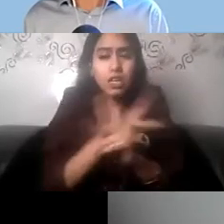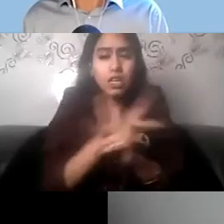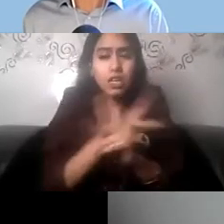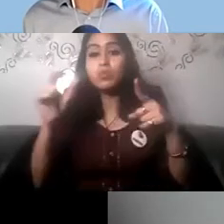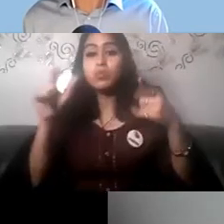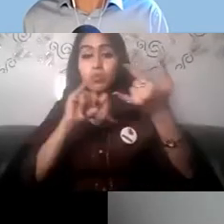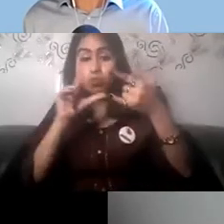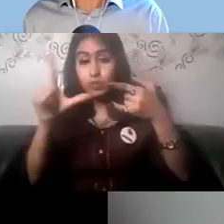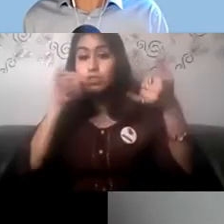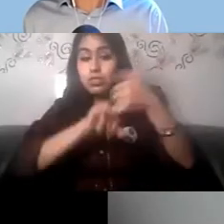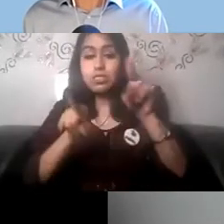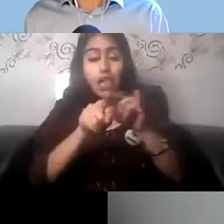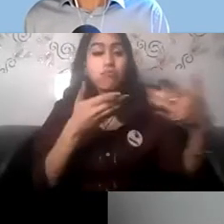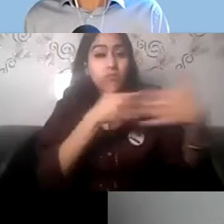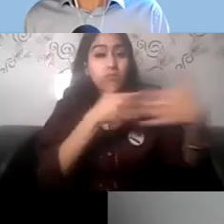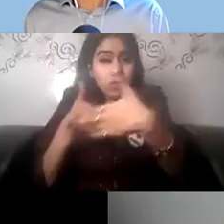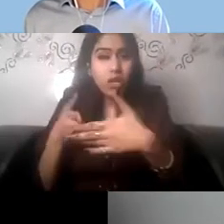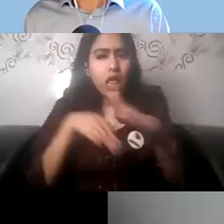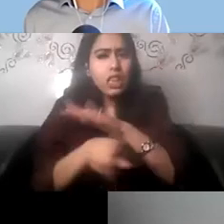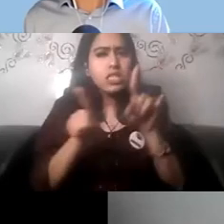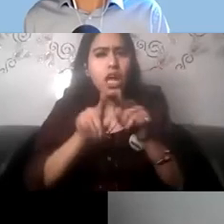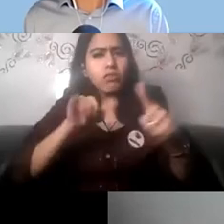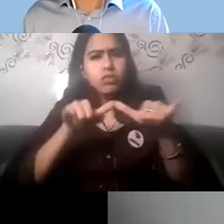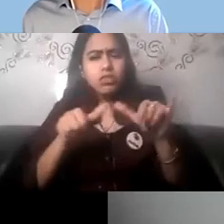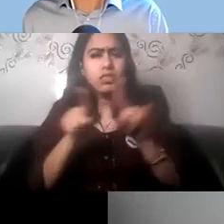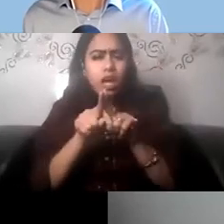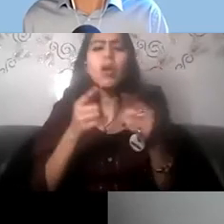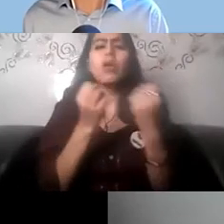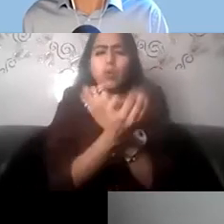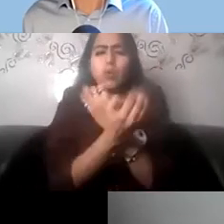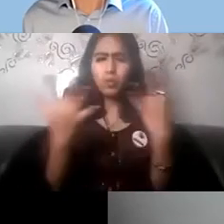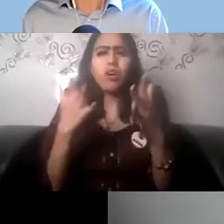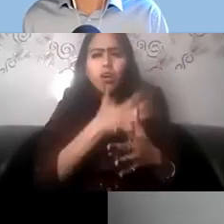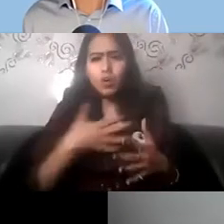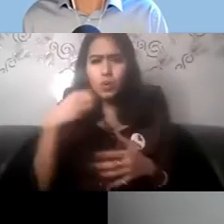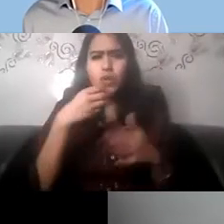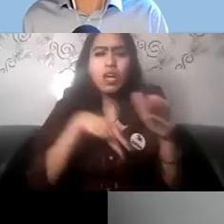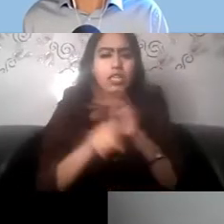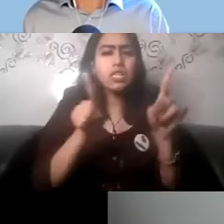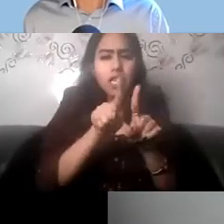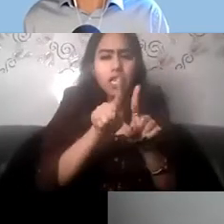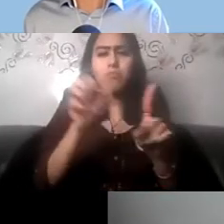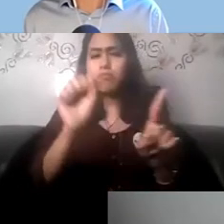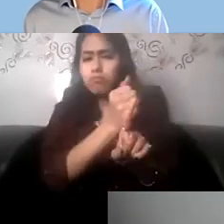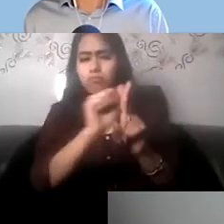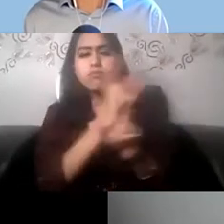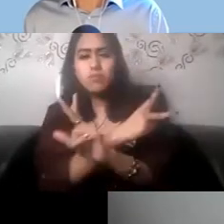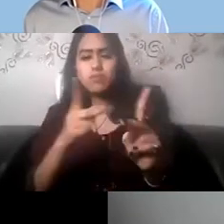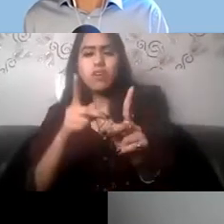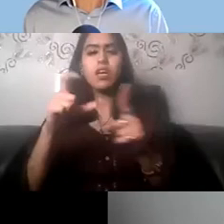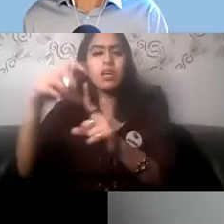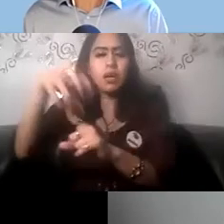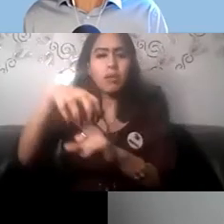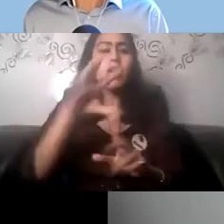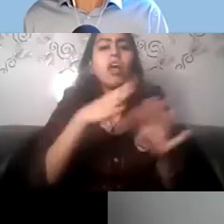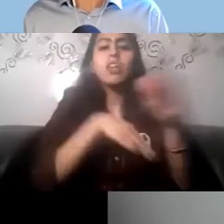challenge of applying adjustments. So we took many organizations, the expertise of those organizations, and we